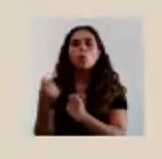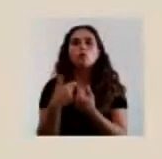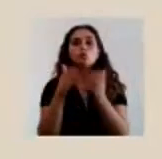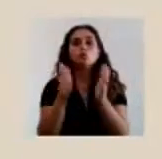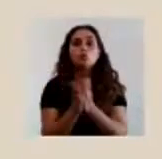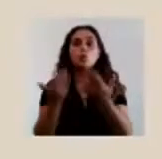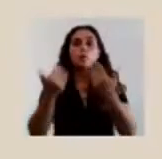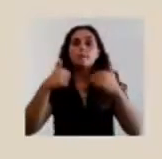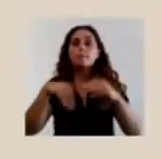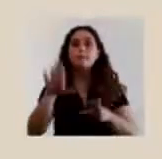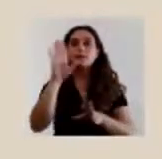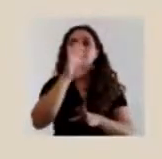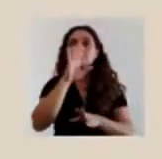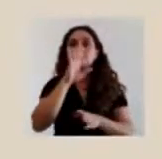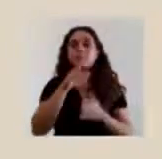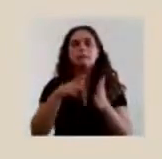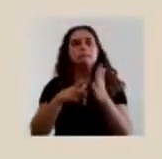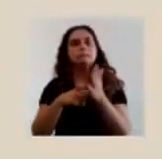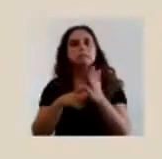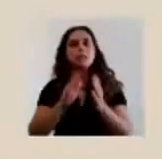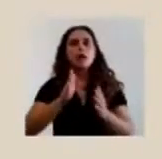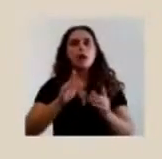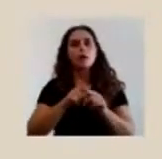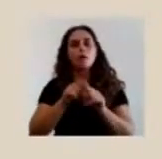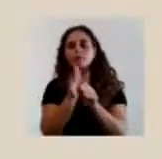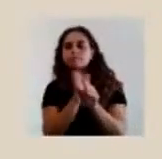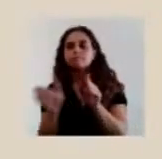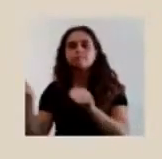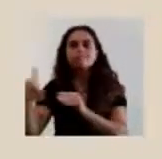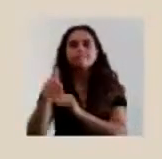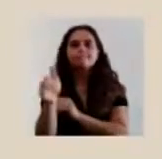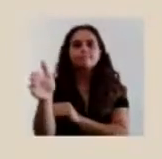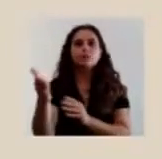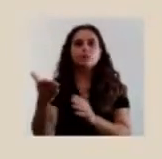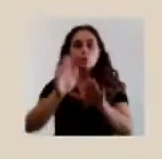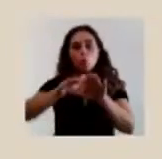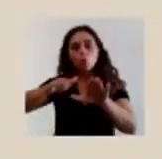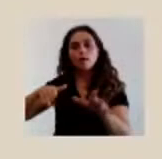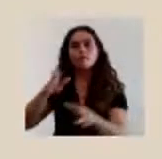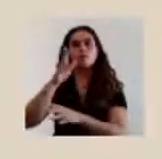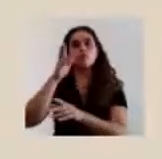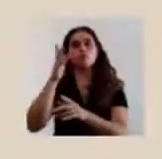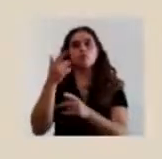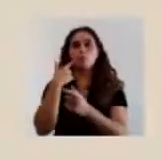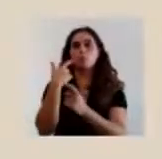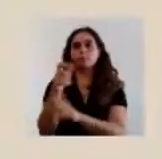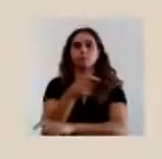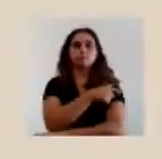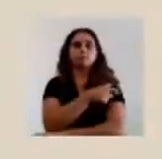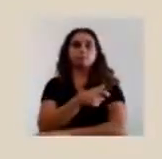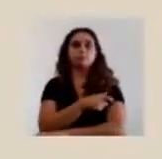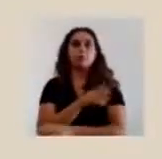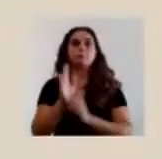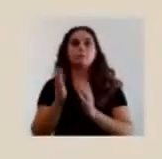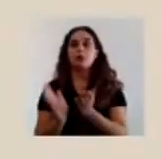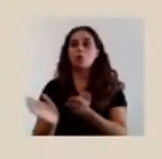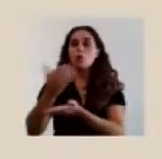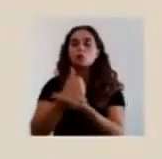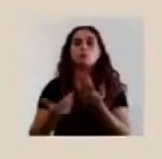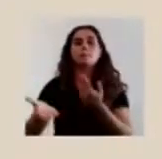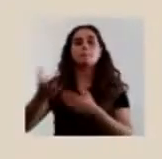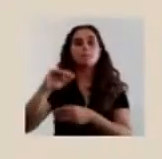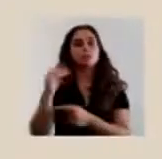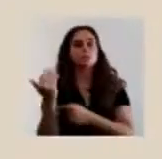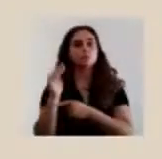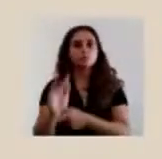However, when there is need to reroute or detour people, the traffic authorities have to recruit extra resources,